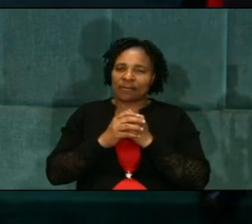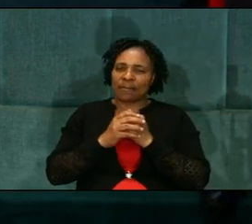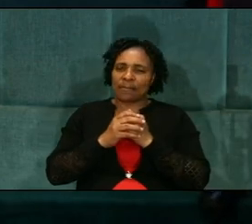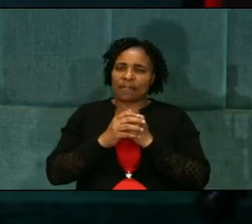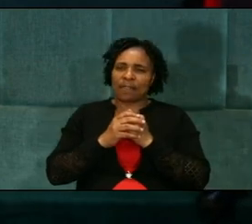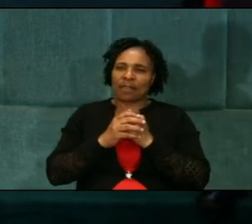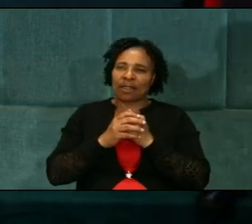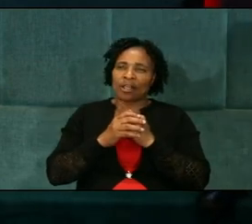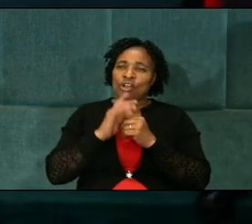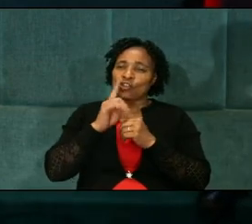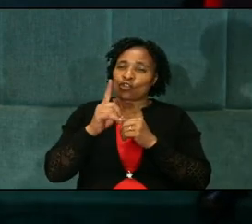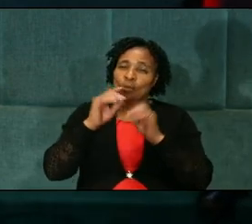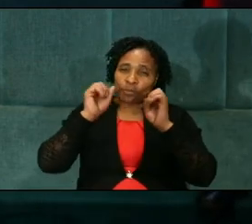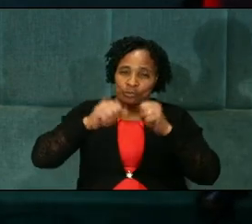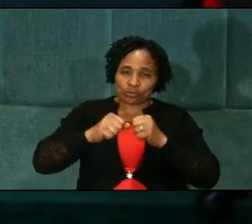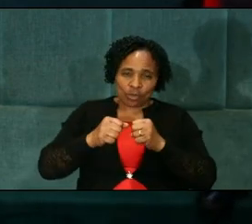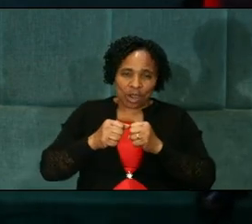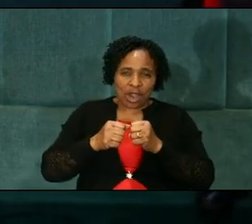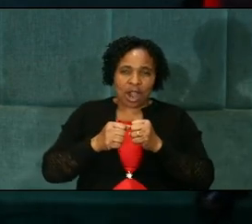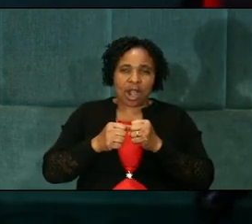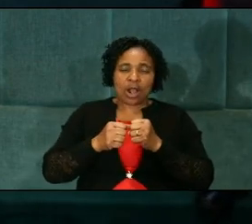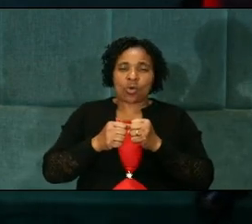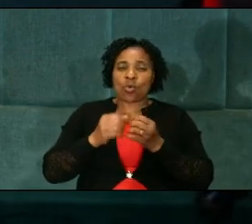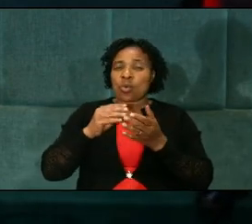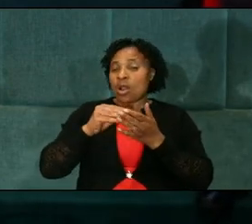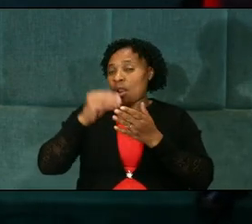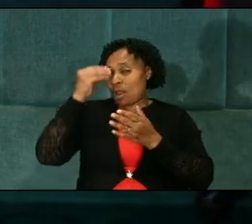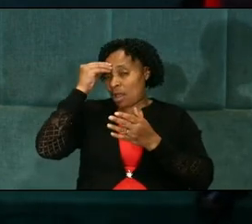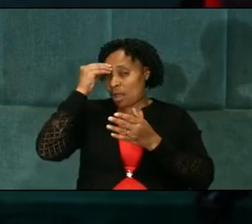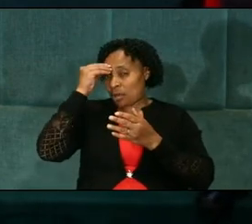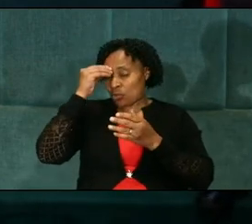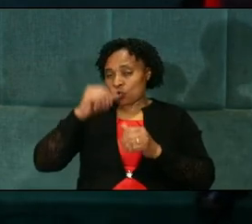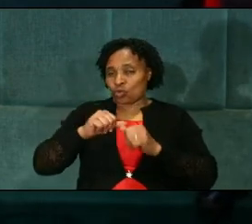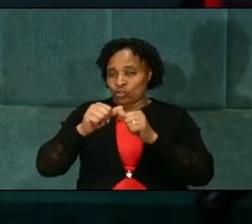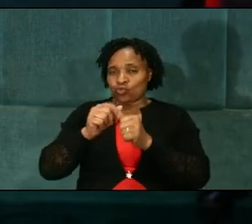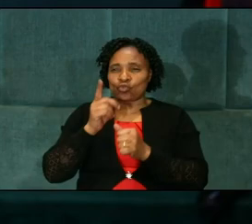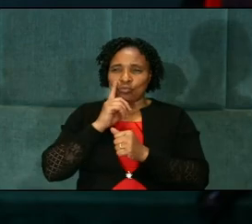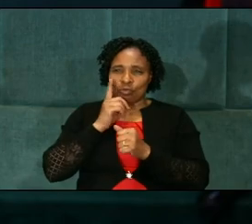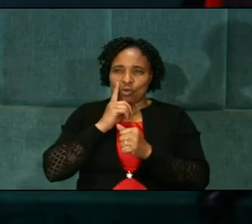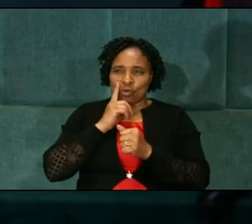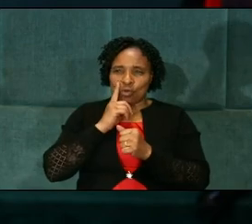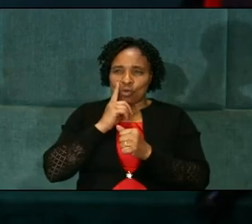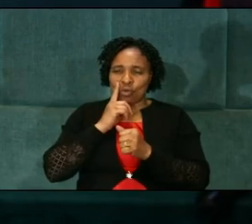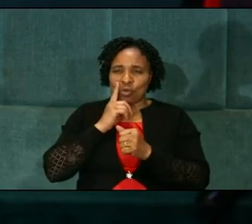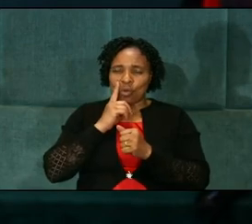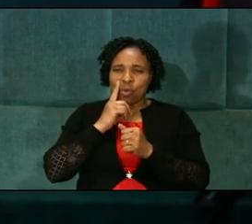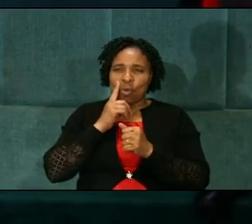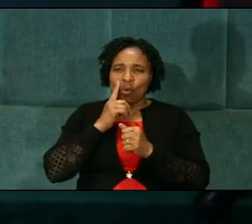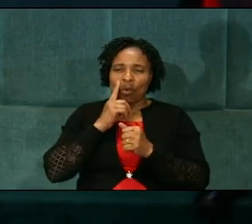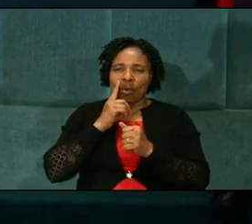We saw it in Sodom and Gomorrah. Only Lot and the girls came out. The whole city was gone.